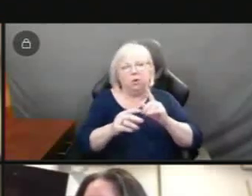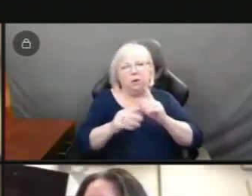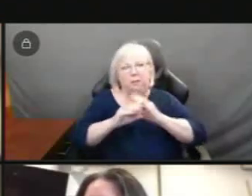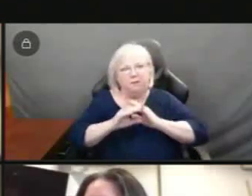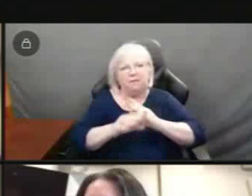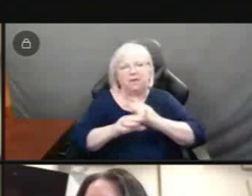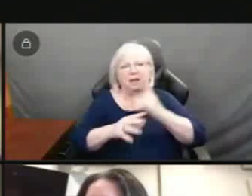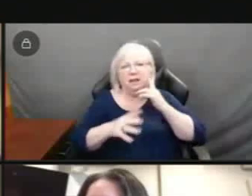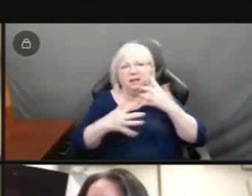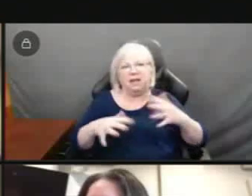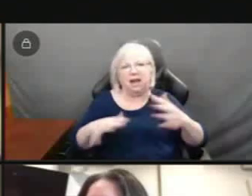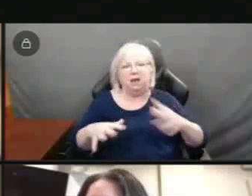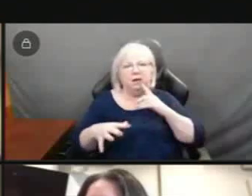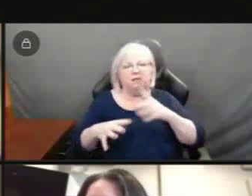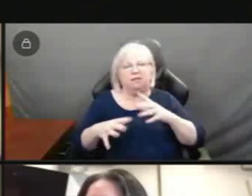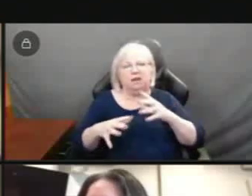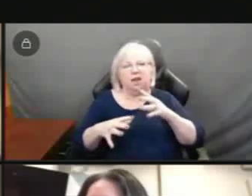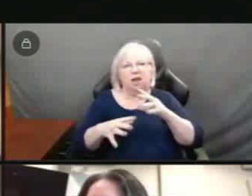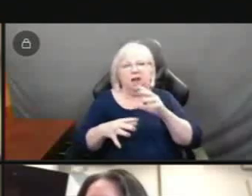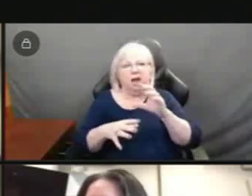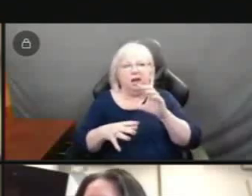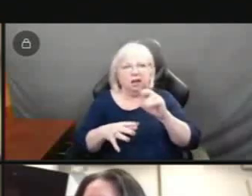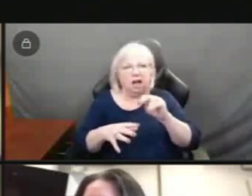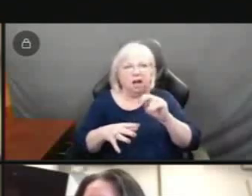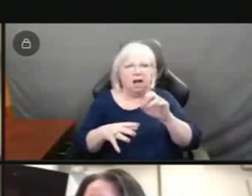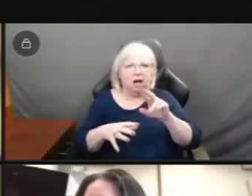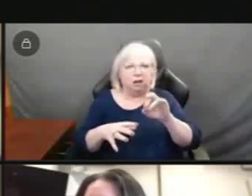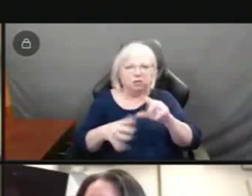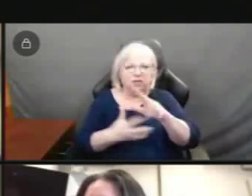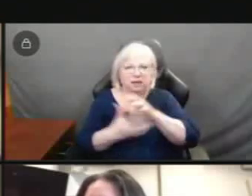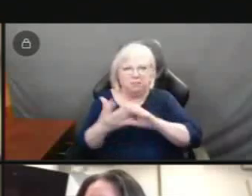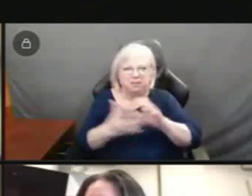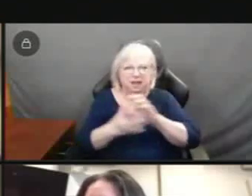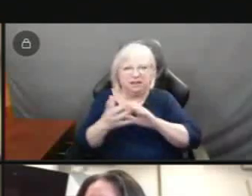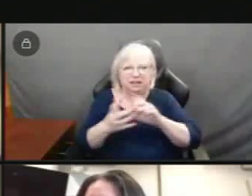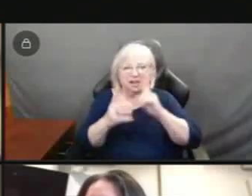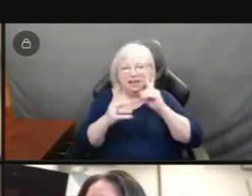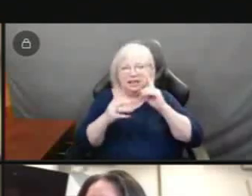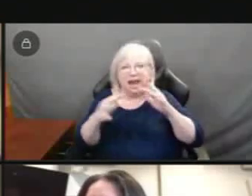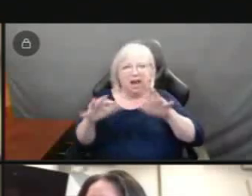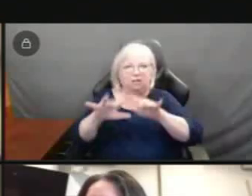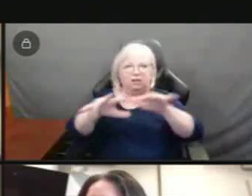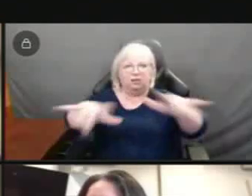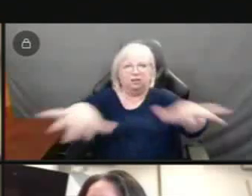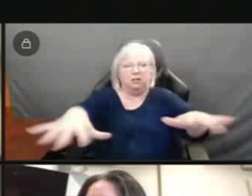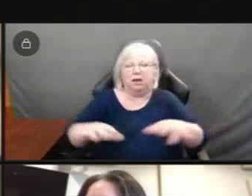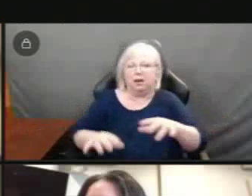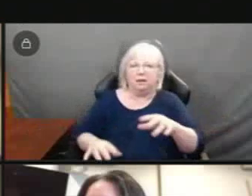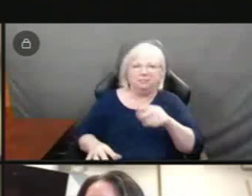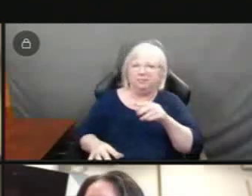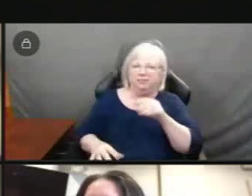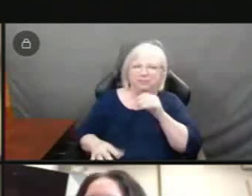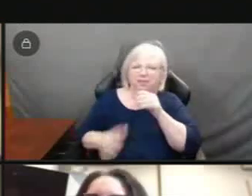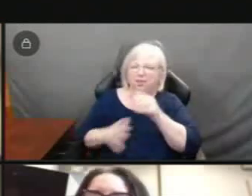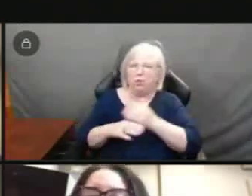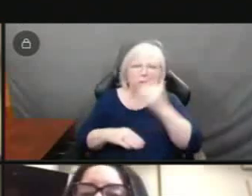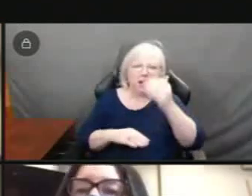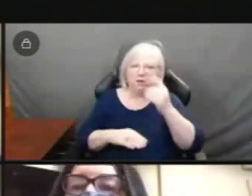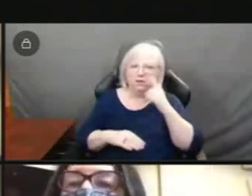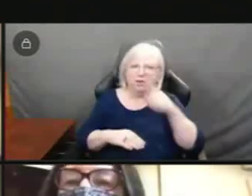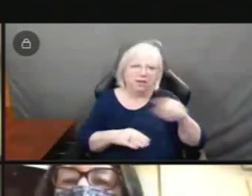So I think this is just too intense for the neighborhood. They need a break over there. It's a fragile area.